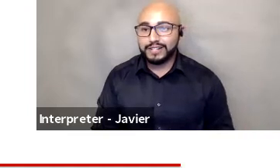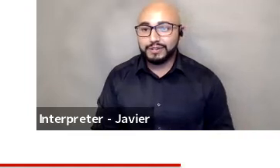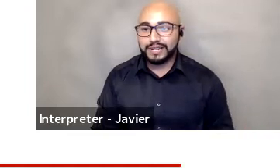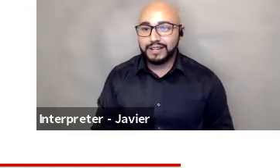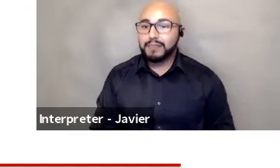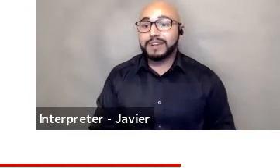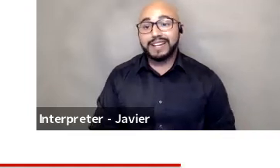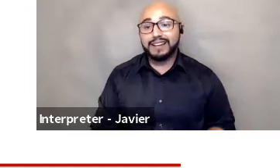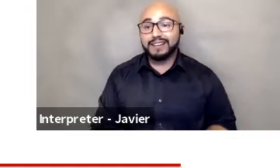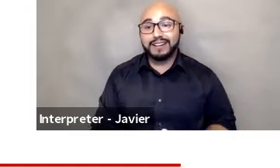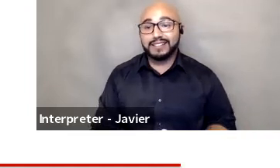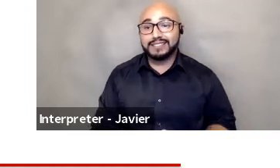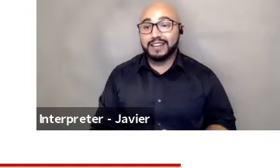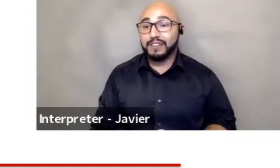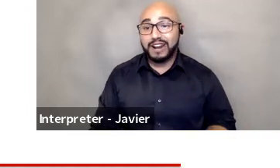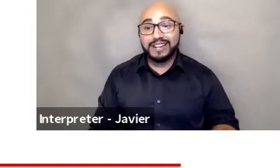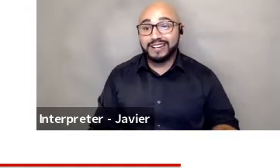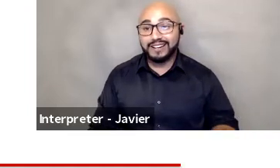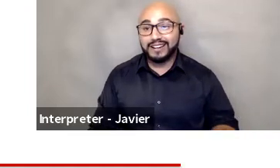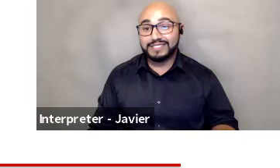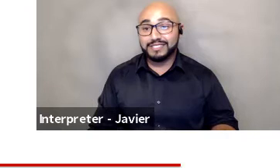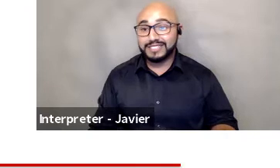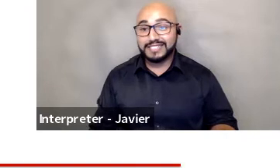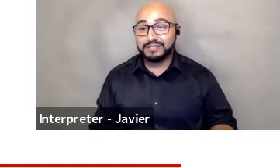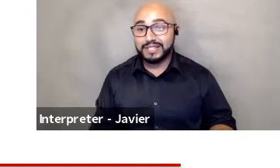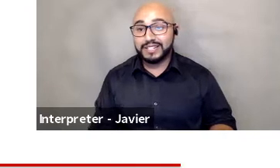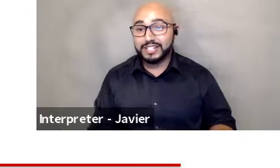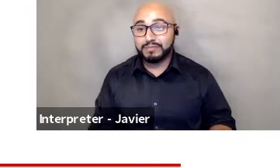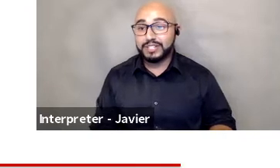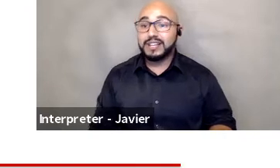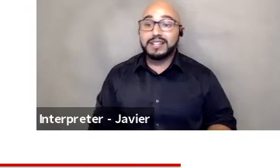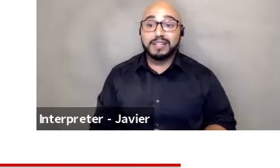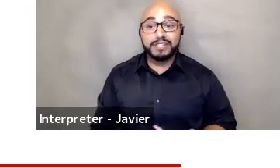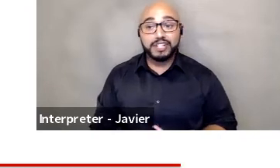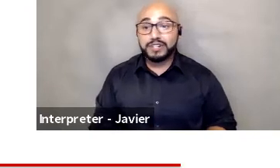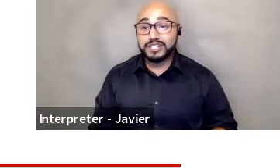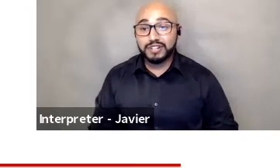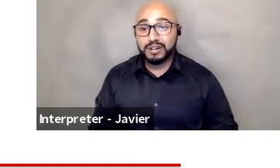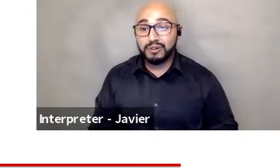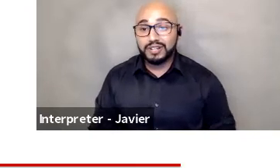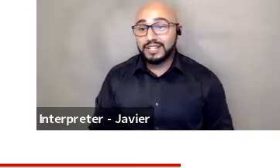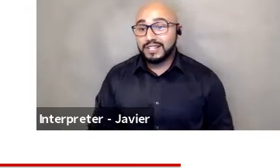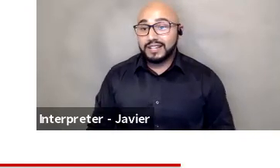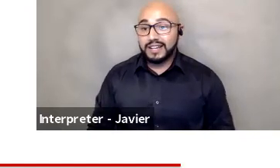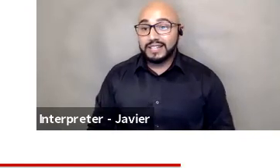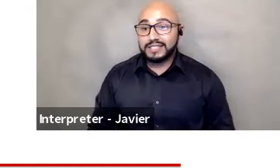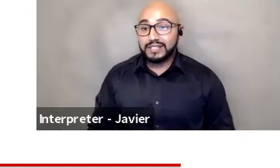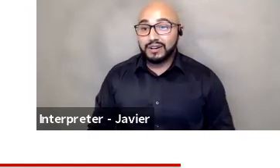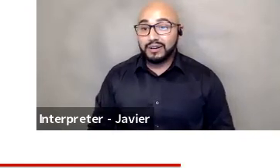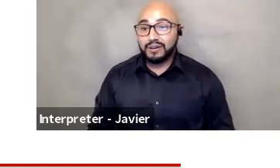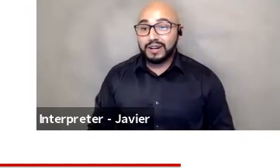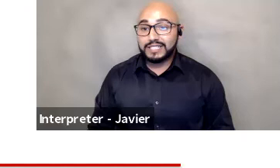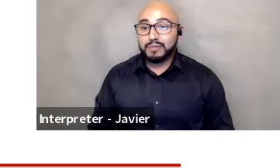work that they're doing. But again, it's a variety of skill sets within interpreters. Some interpreters struggle.